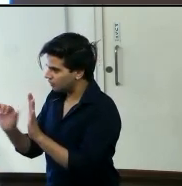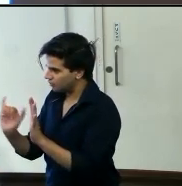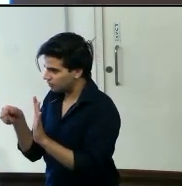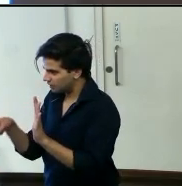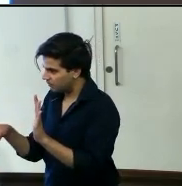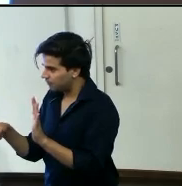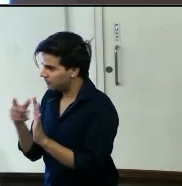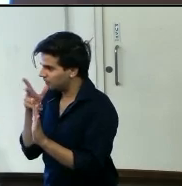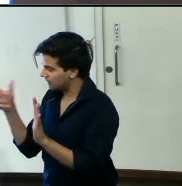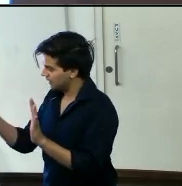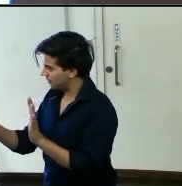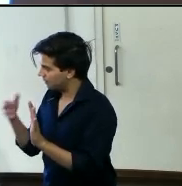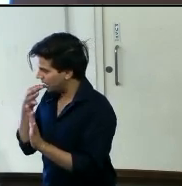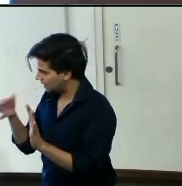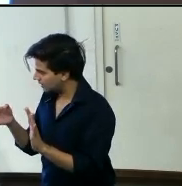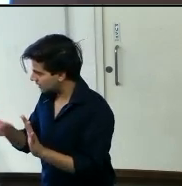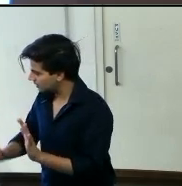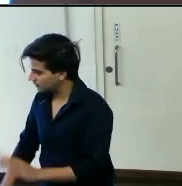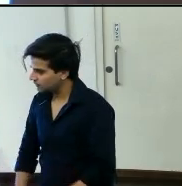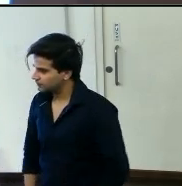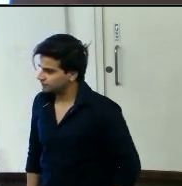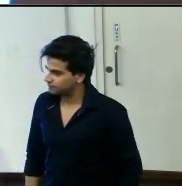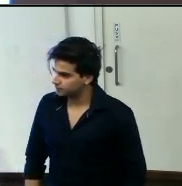So, Ephemerality?